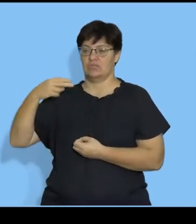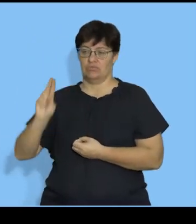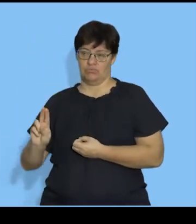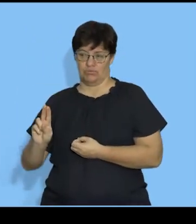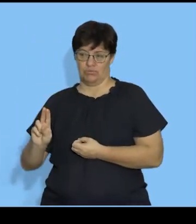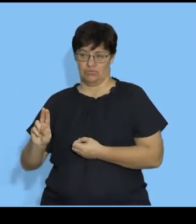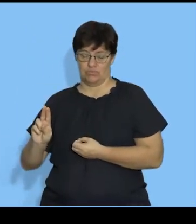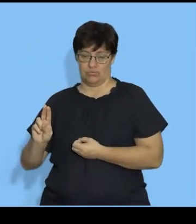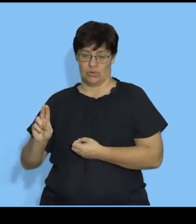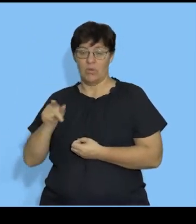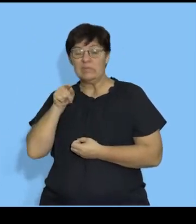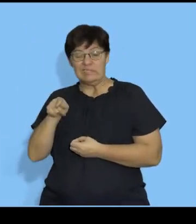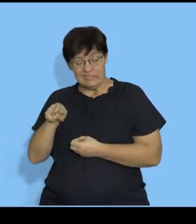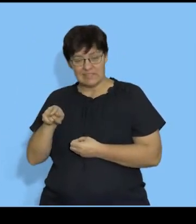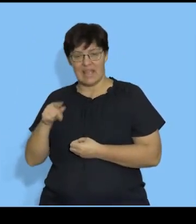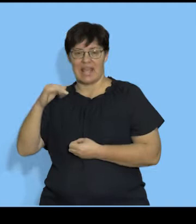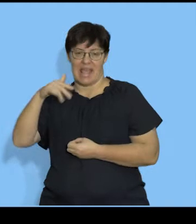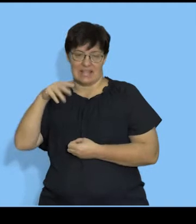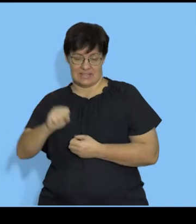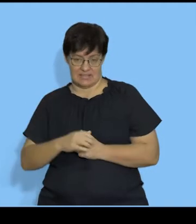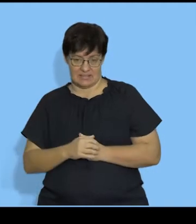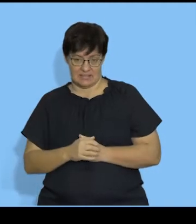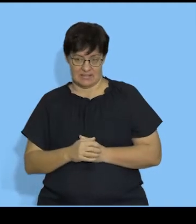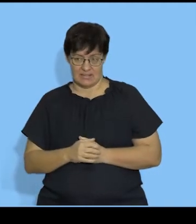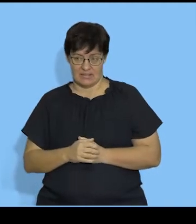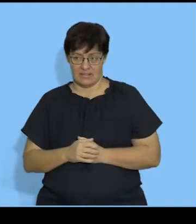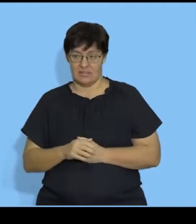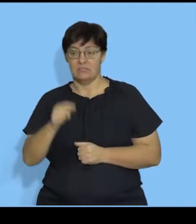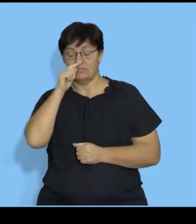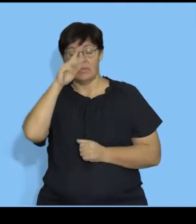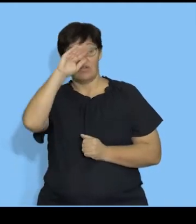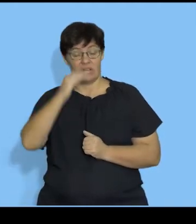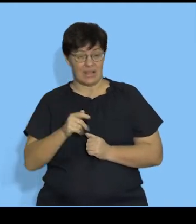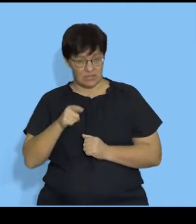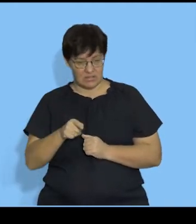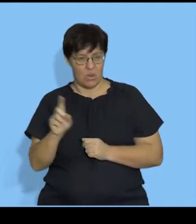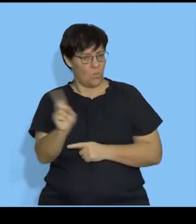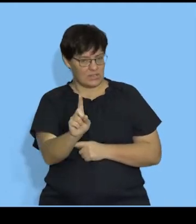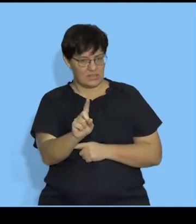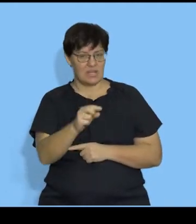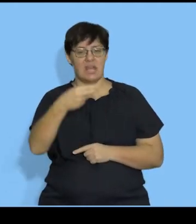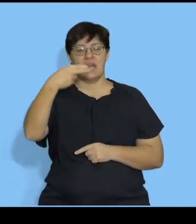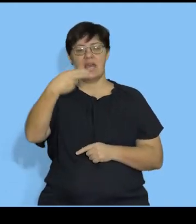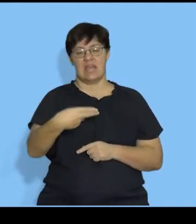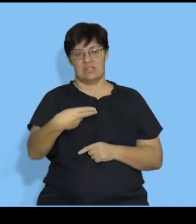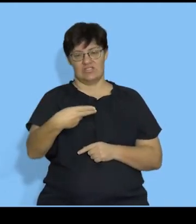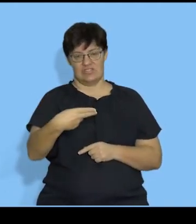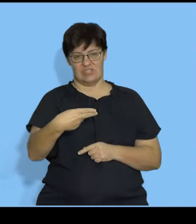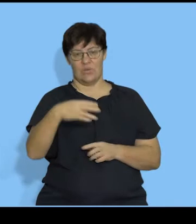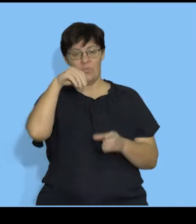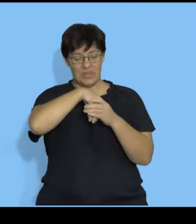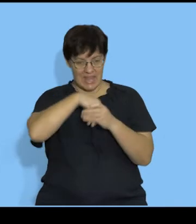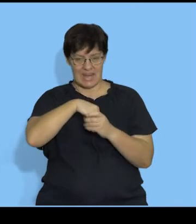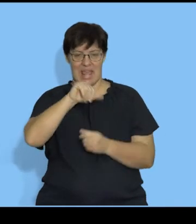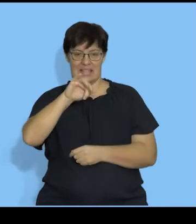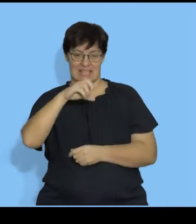So the substance that undergoes reduction is the hydrogen ion in the acid.